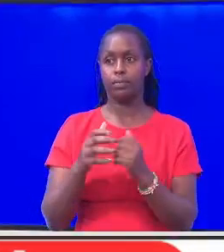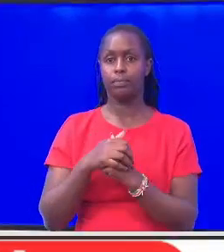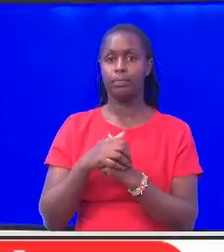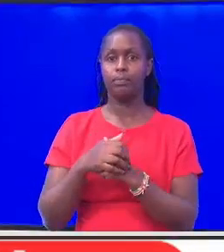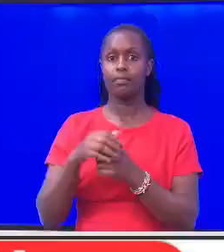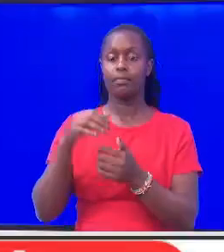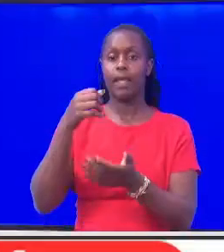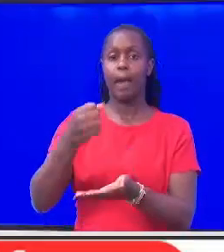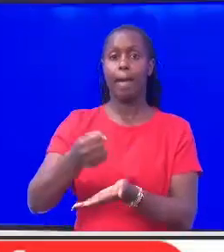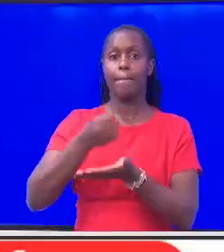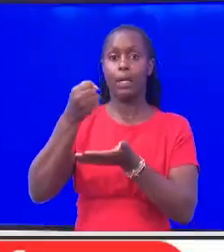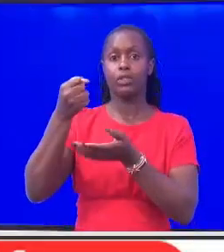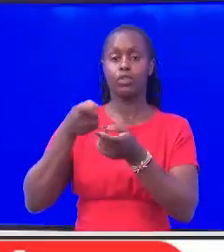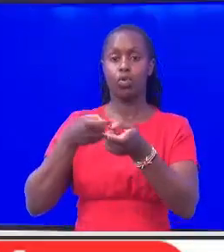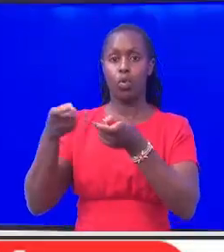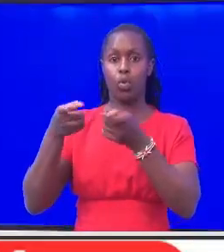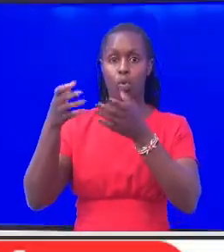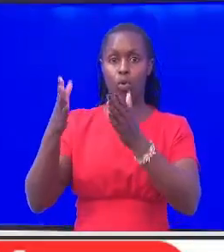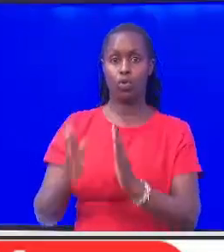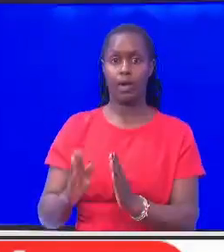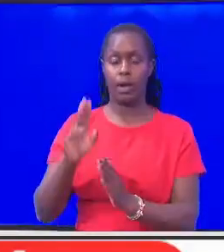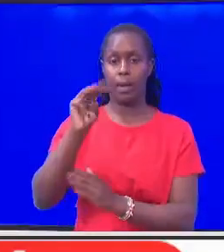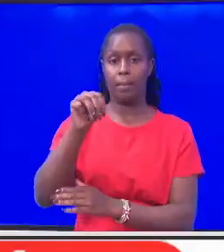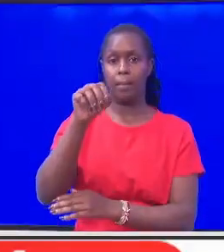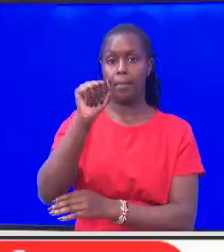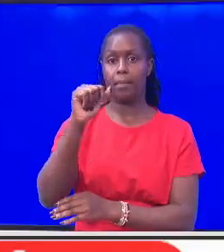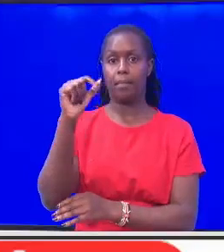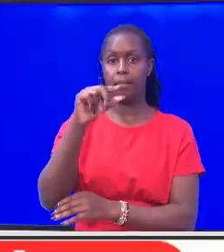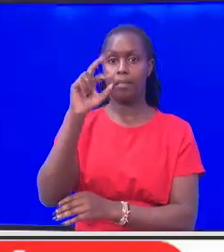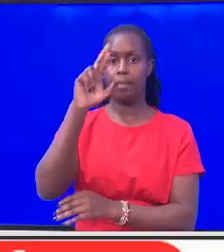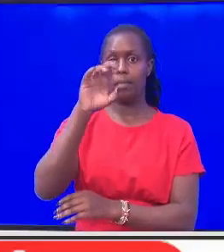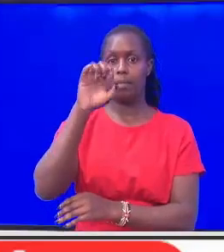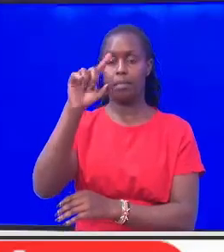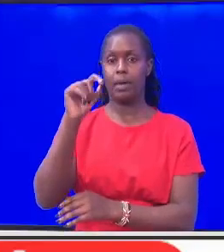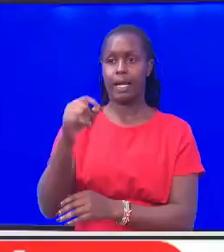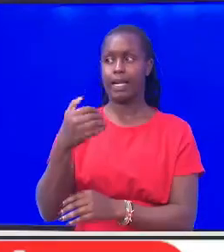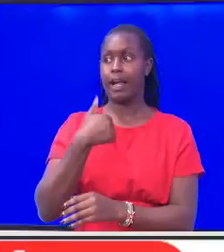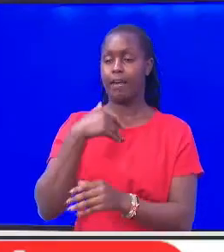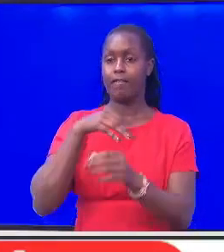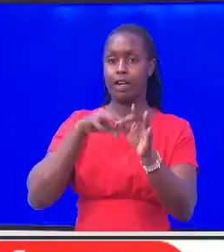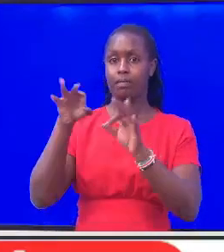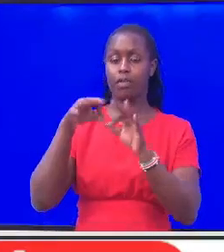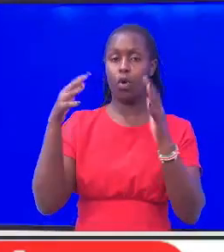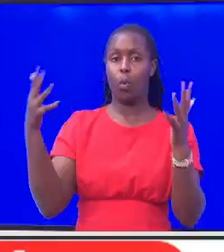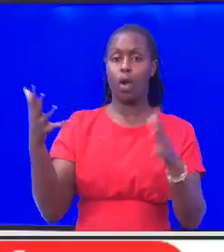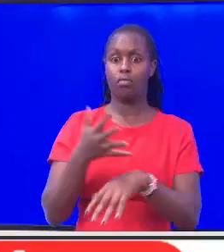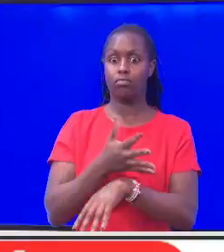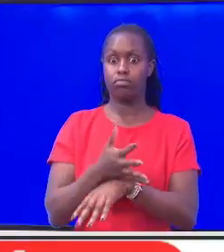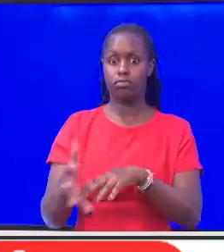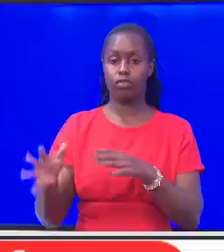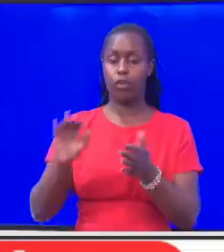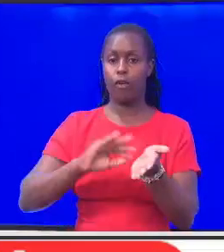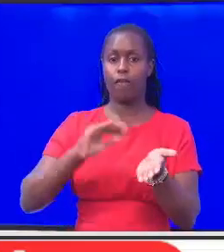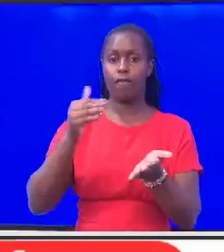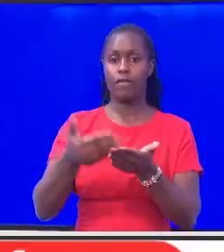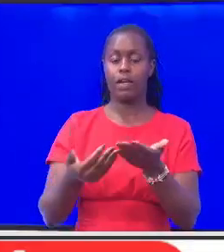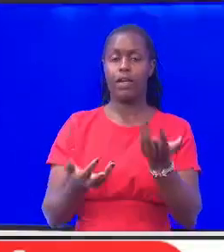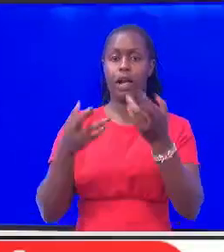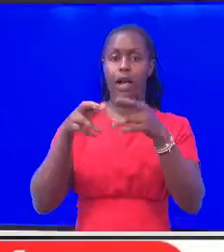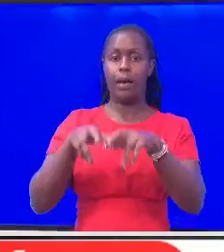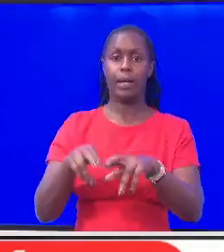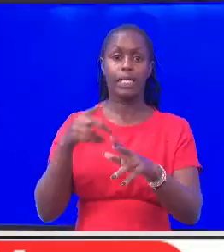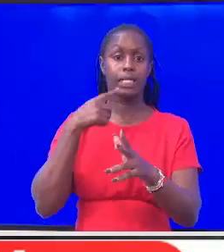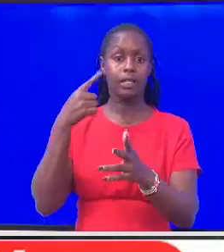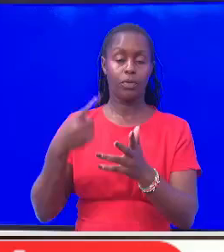of Budget, Margaret Nyakango, has singled out the areas where wastage of public funds takes place the most, revealing